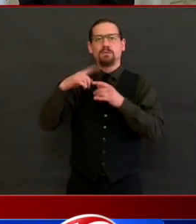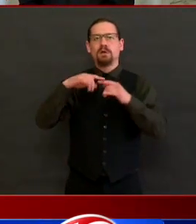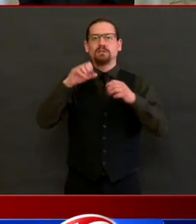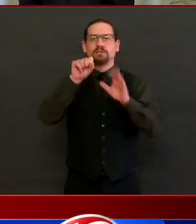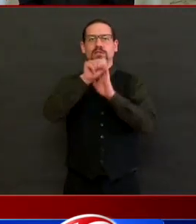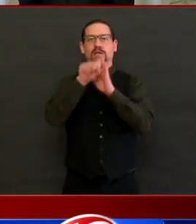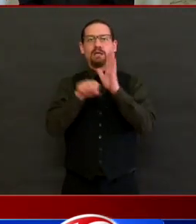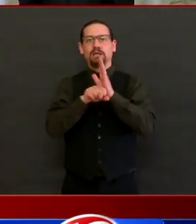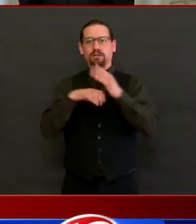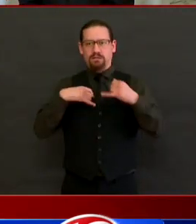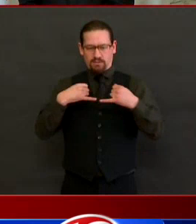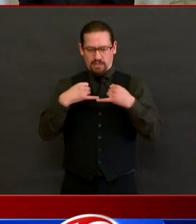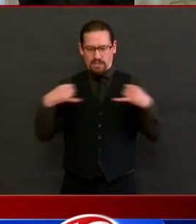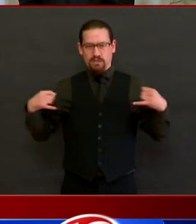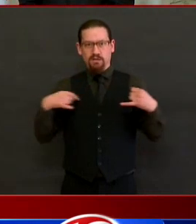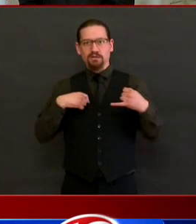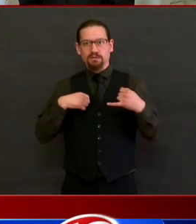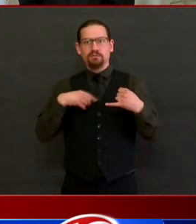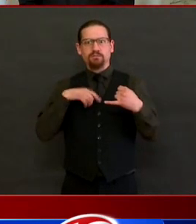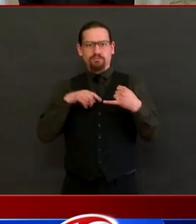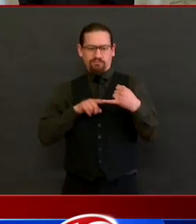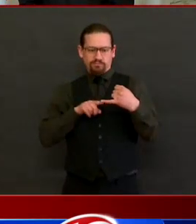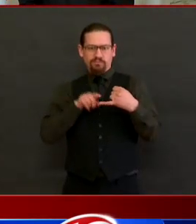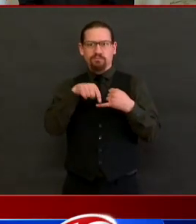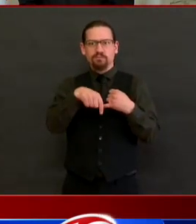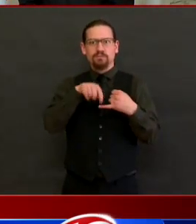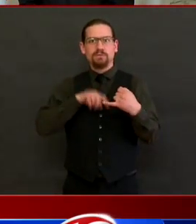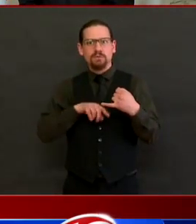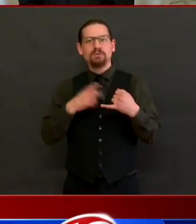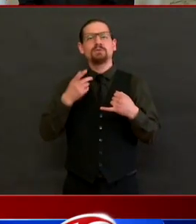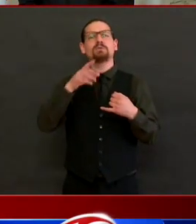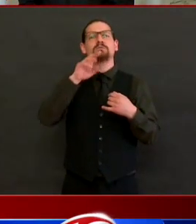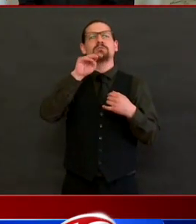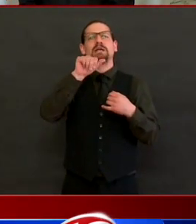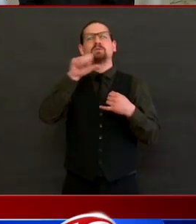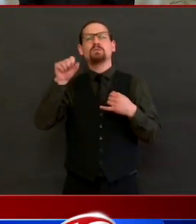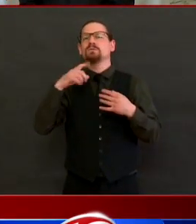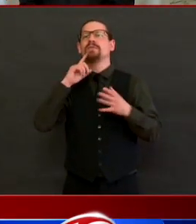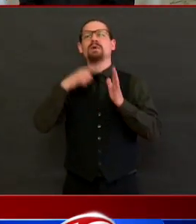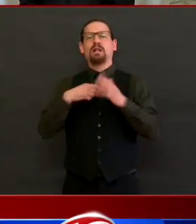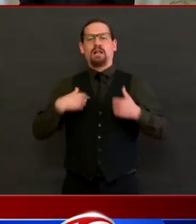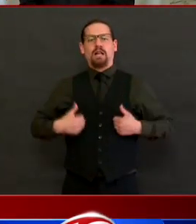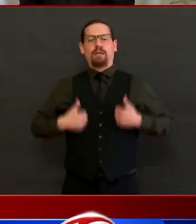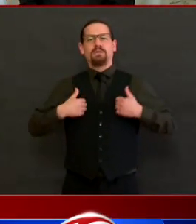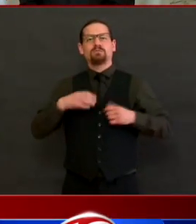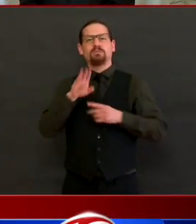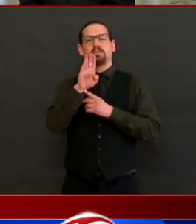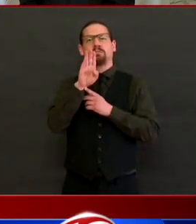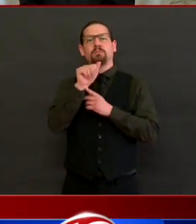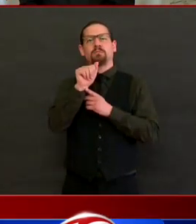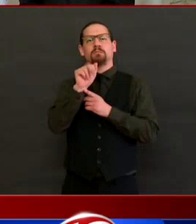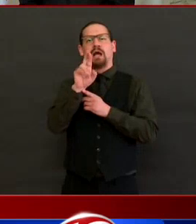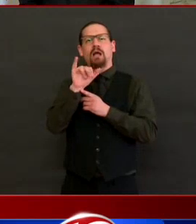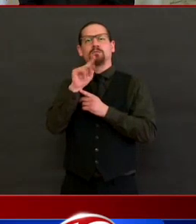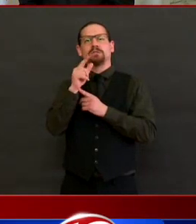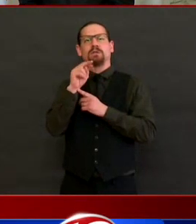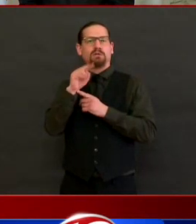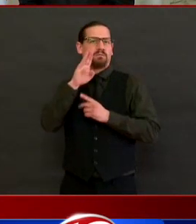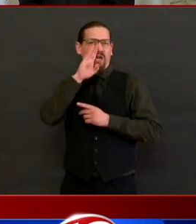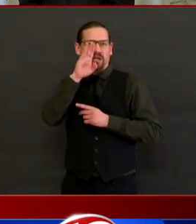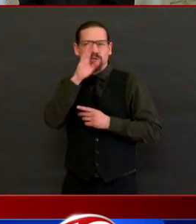Barrington, Tiverton, lots of folks in the East Bay live right on the border. It's frankly easier and quicker to go to Seekonk to do your grocery